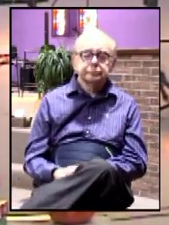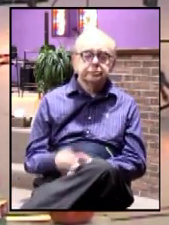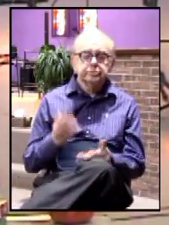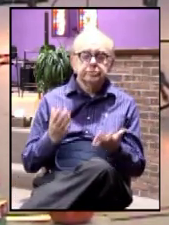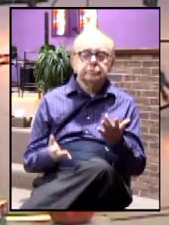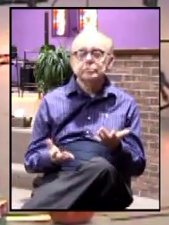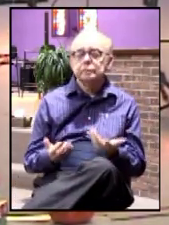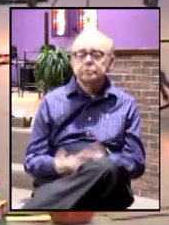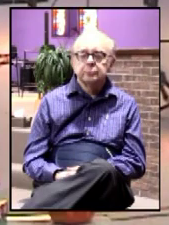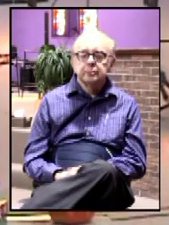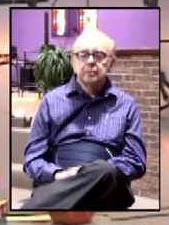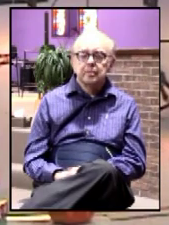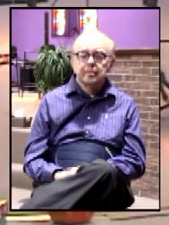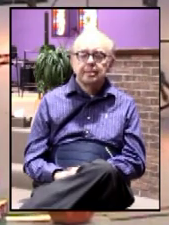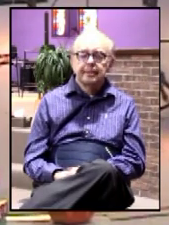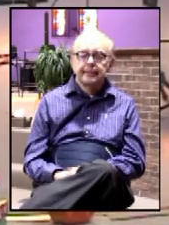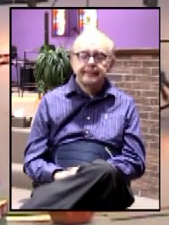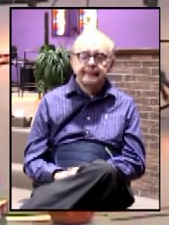it's